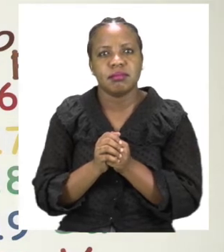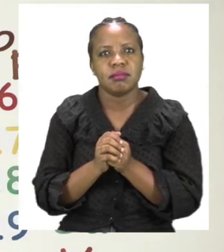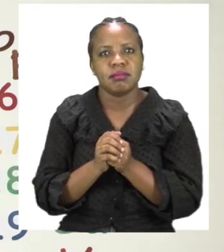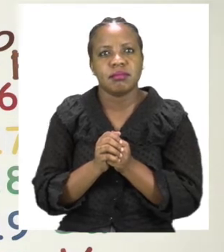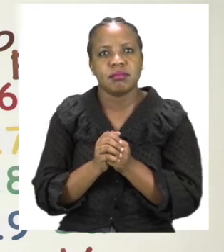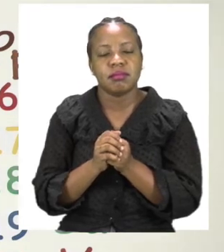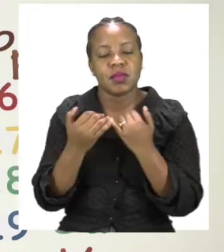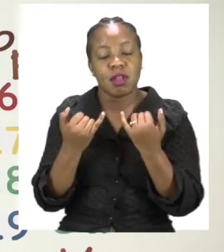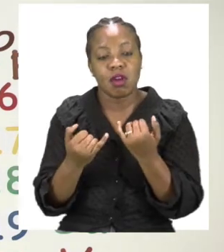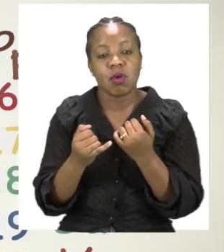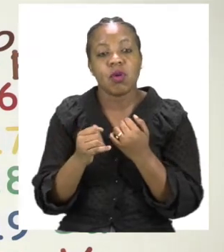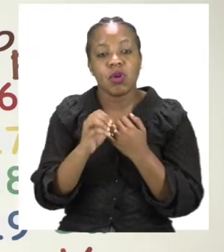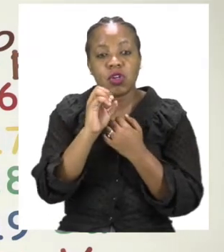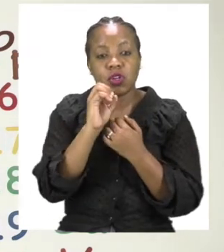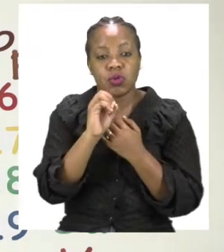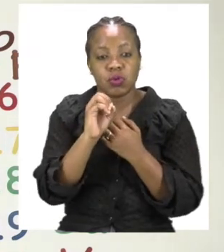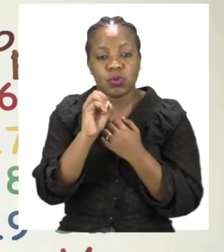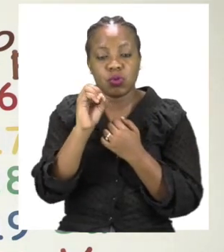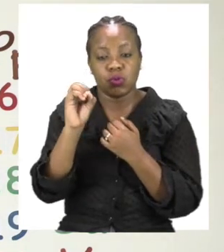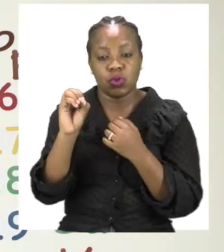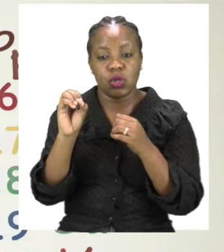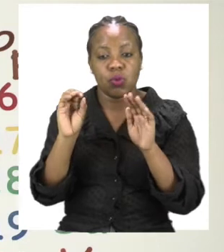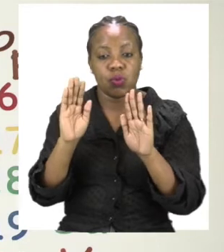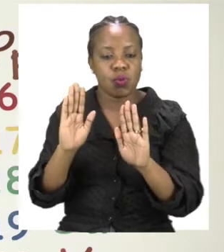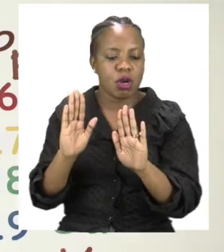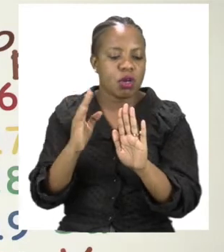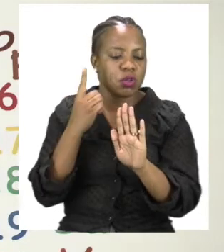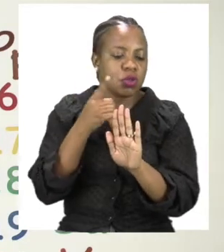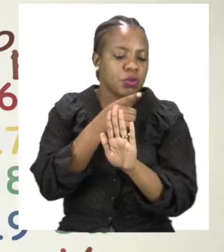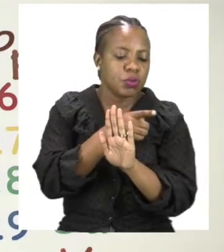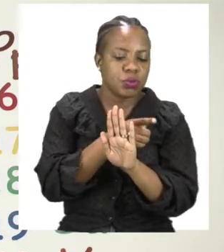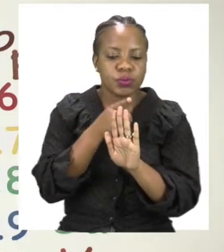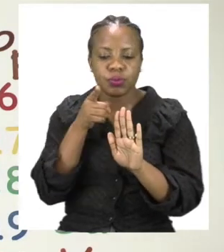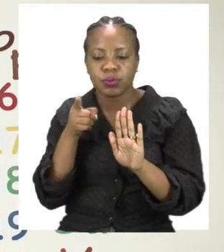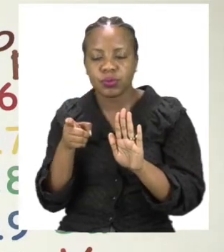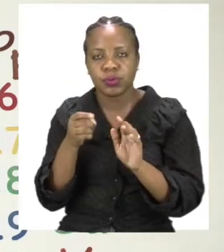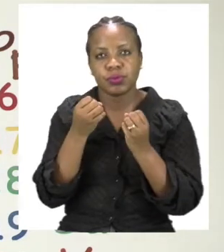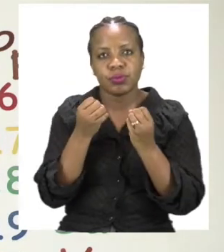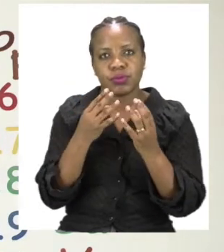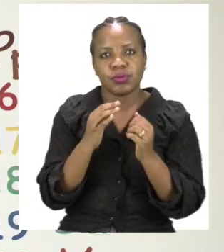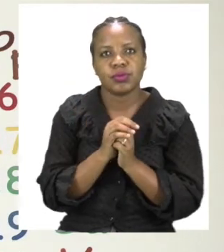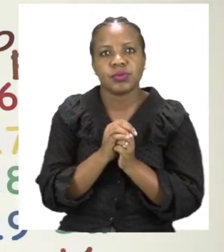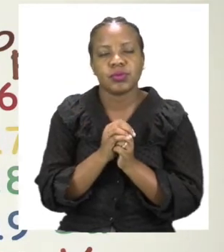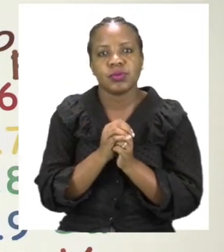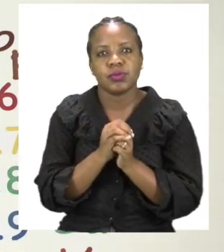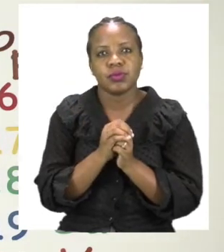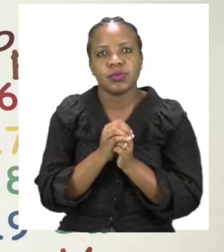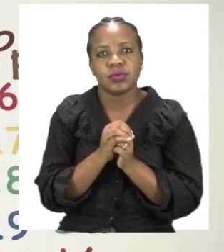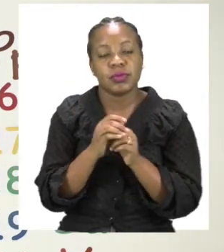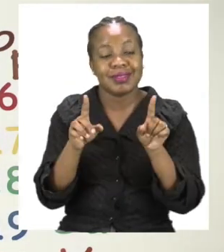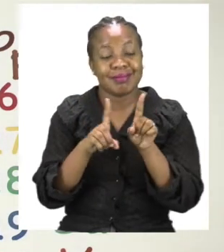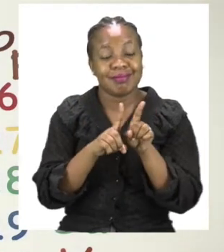cover the zeros and worry about the numbers. So now if we cover our